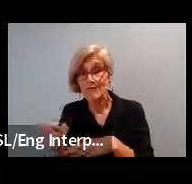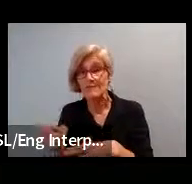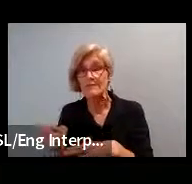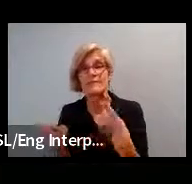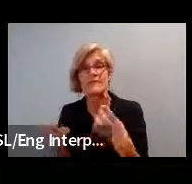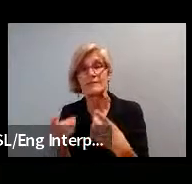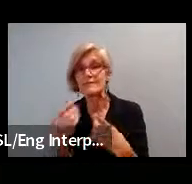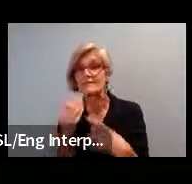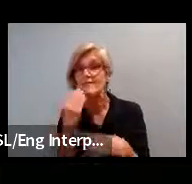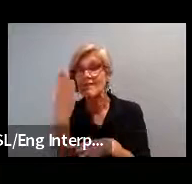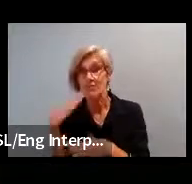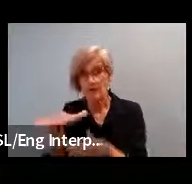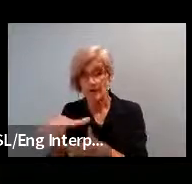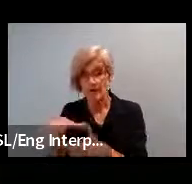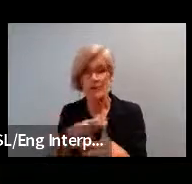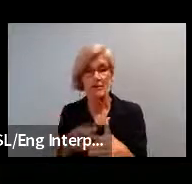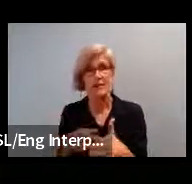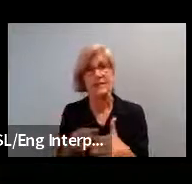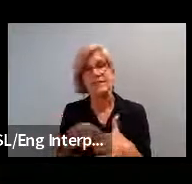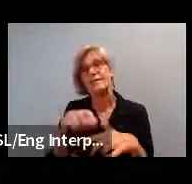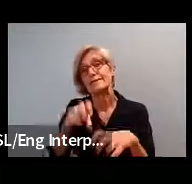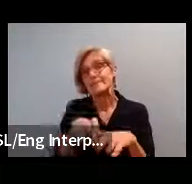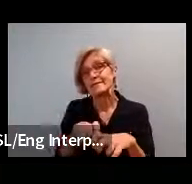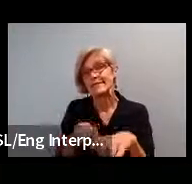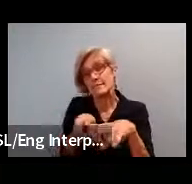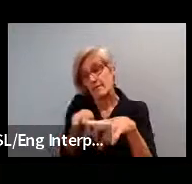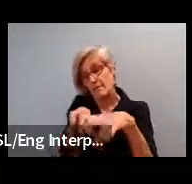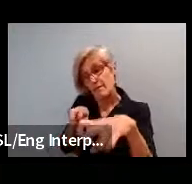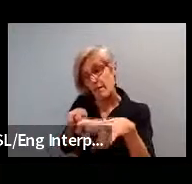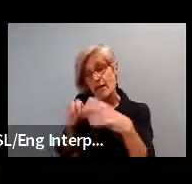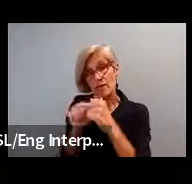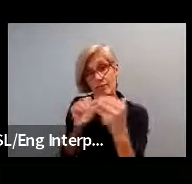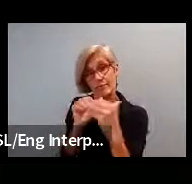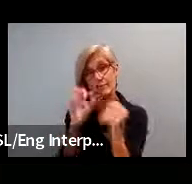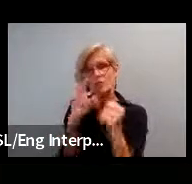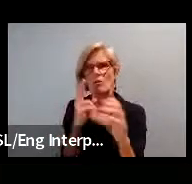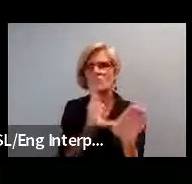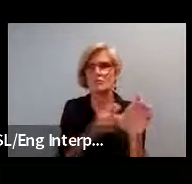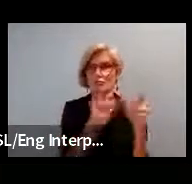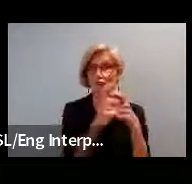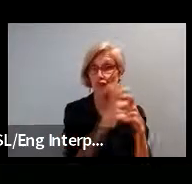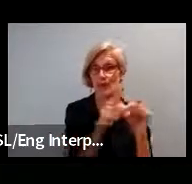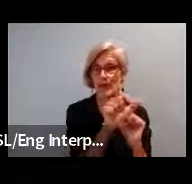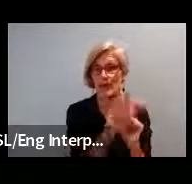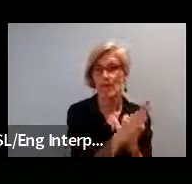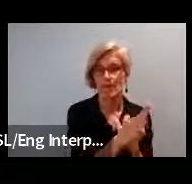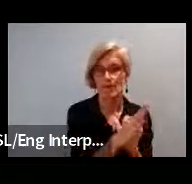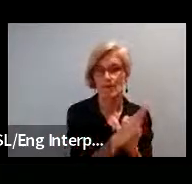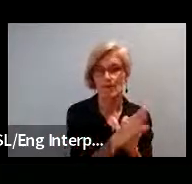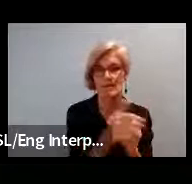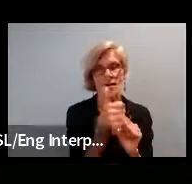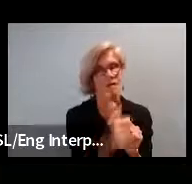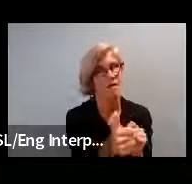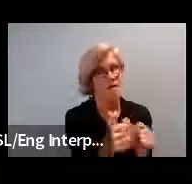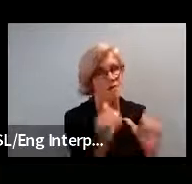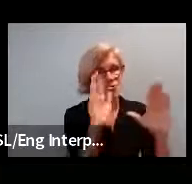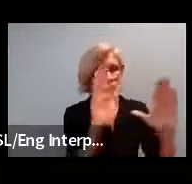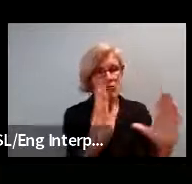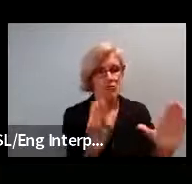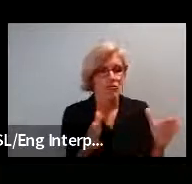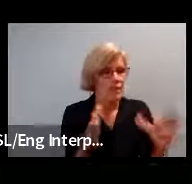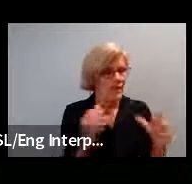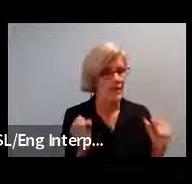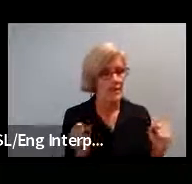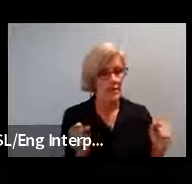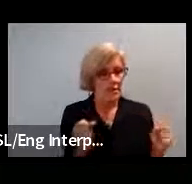classroom lines with their peers, or participate in running club, which is a fabulous way to get out the energy, get the blood flowing, to get